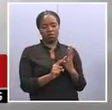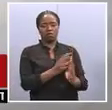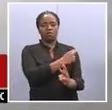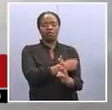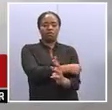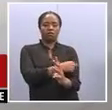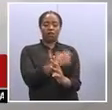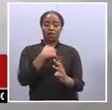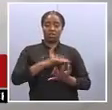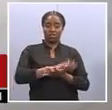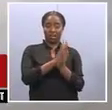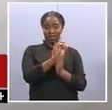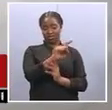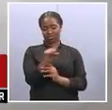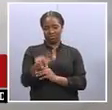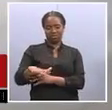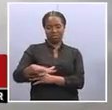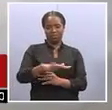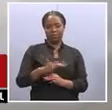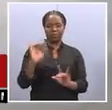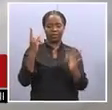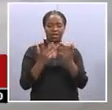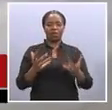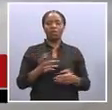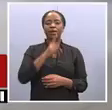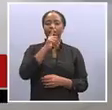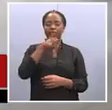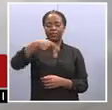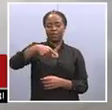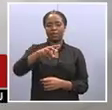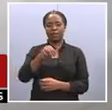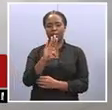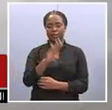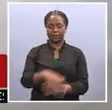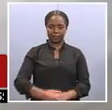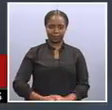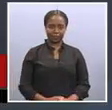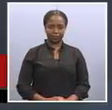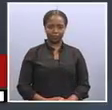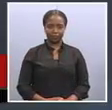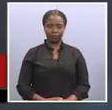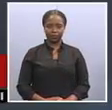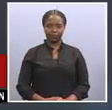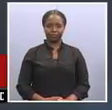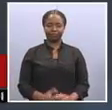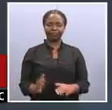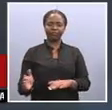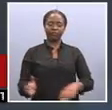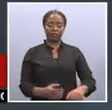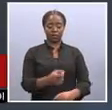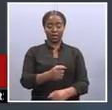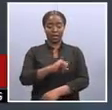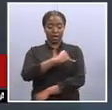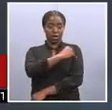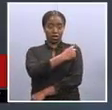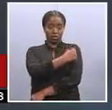malicious damage to property cases. Sipamandla Goge, Pietermaritzburg. Patients at Charlotte